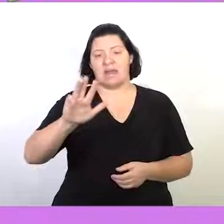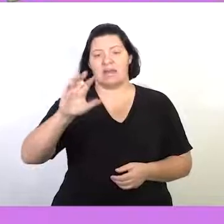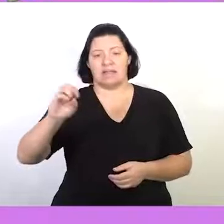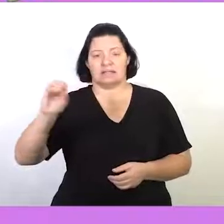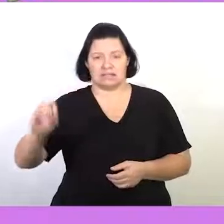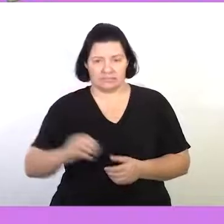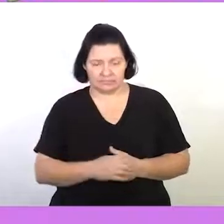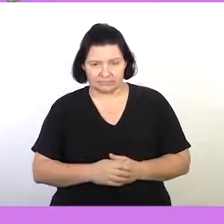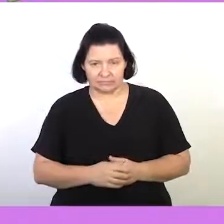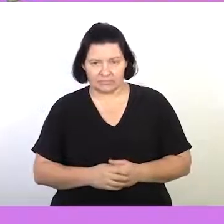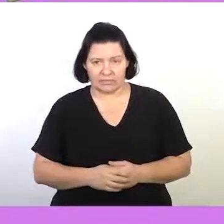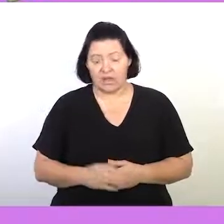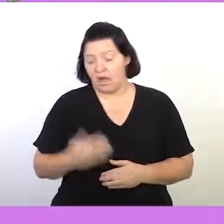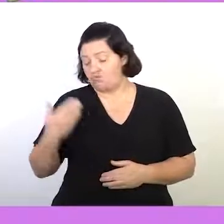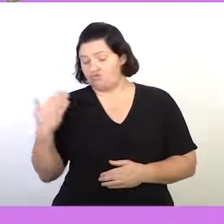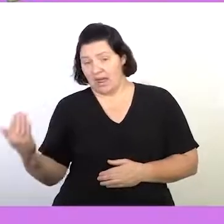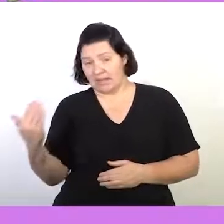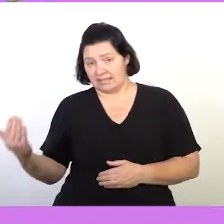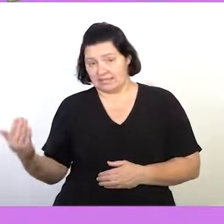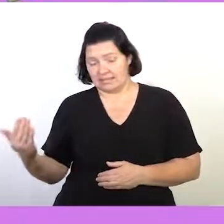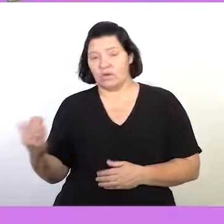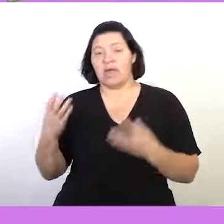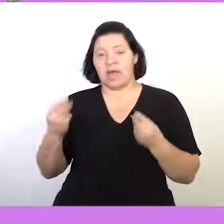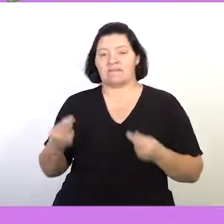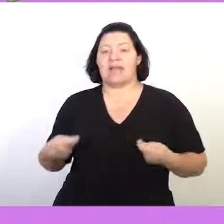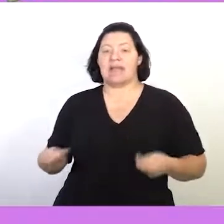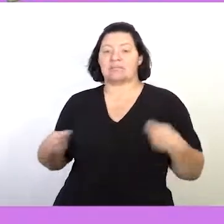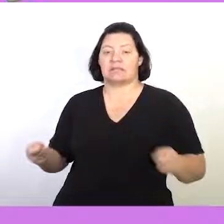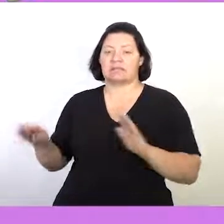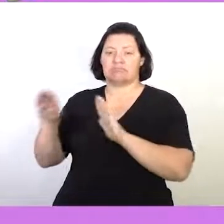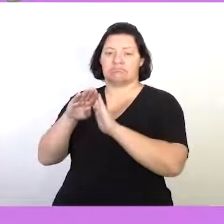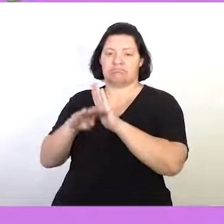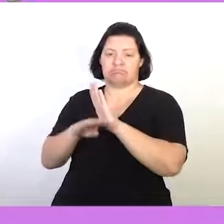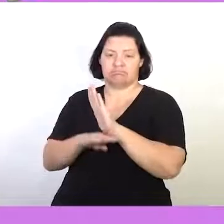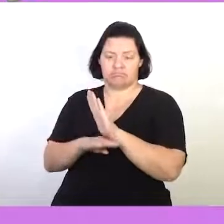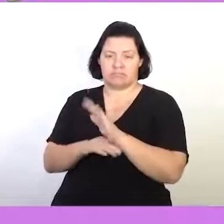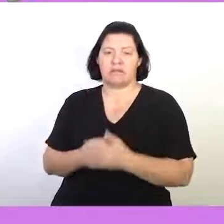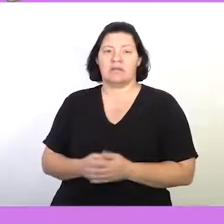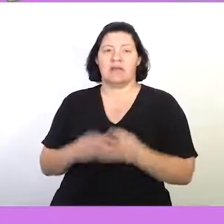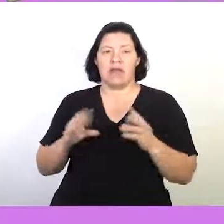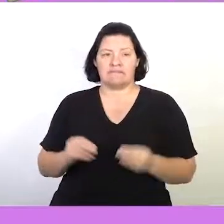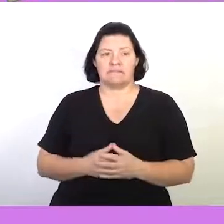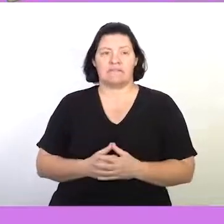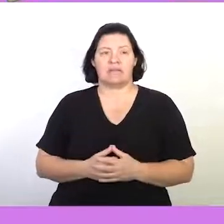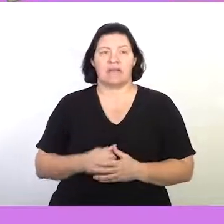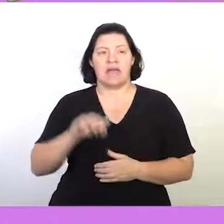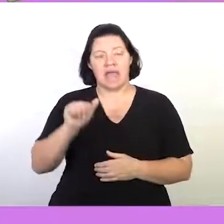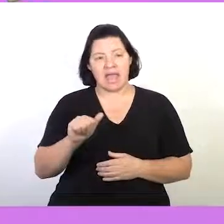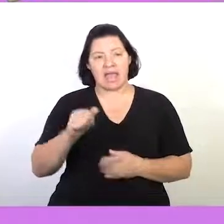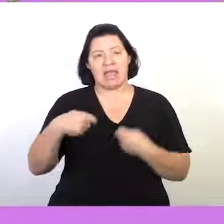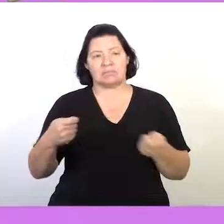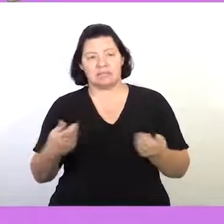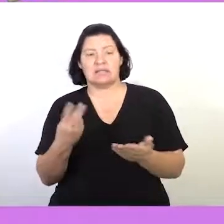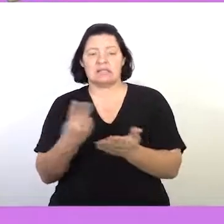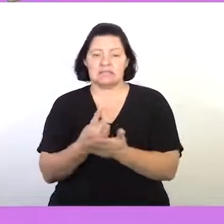715,900 Rand. Then, on our right-hand side, we have all the expenses. Right, so there's A expenses. Further down,